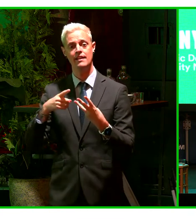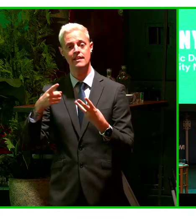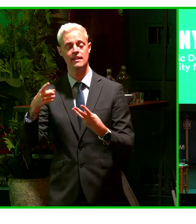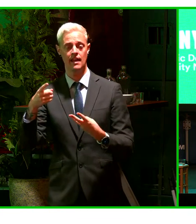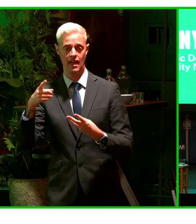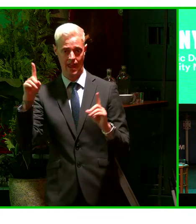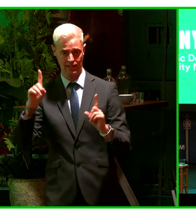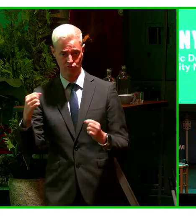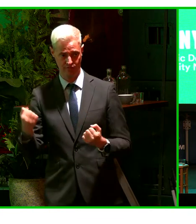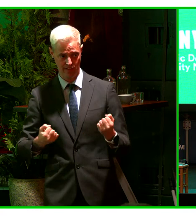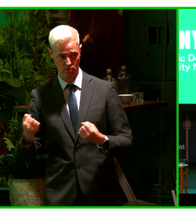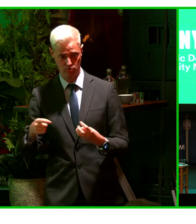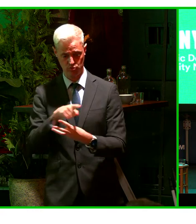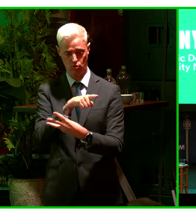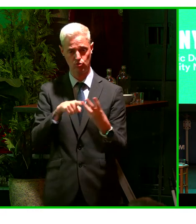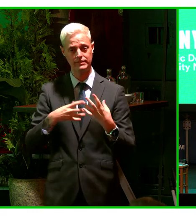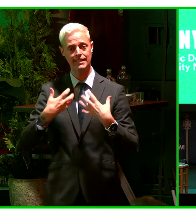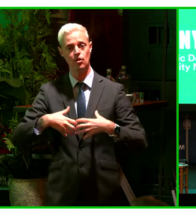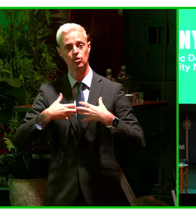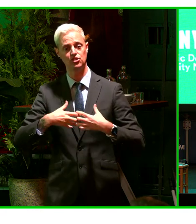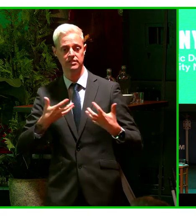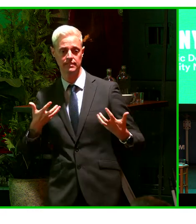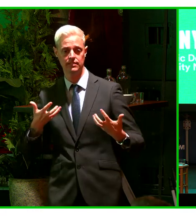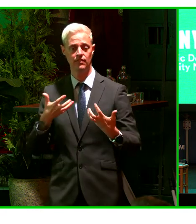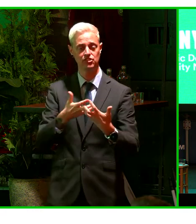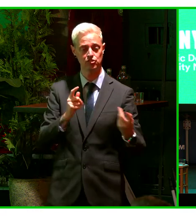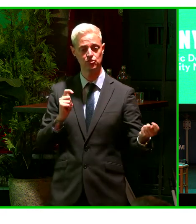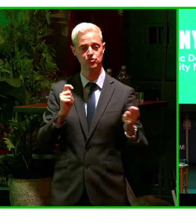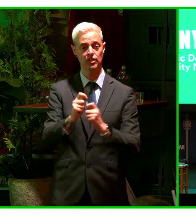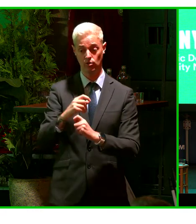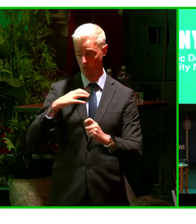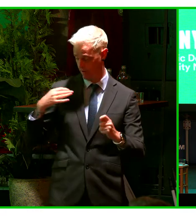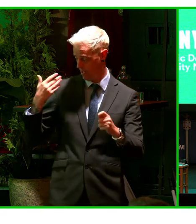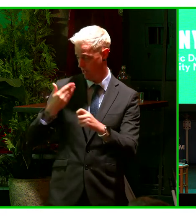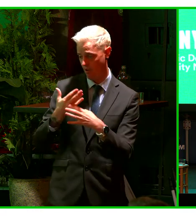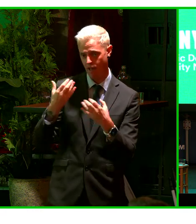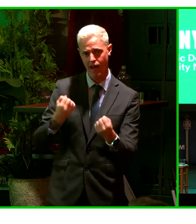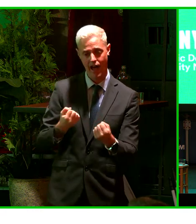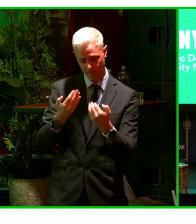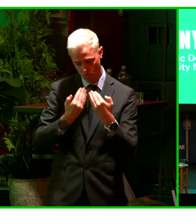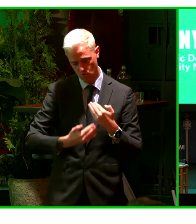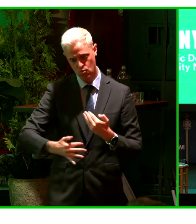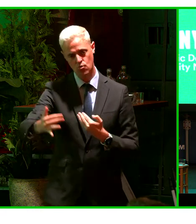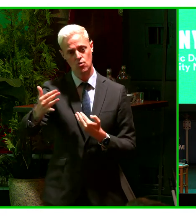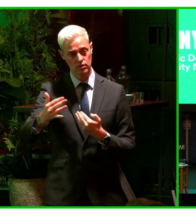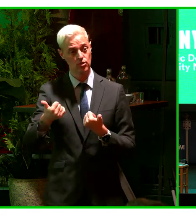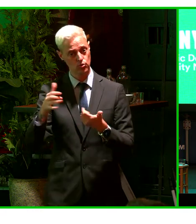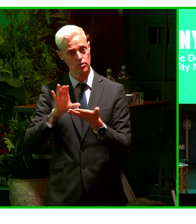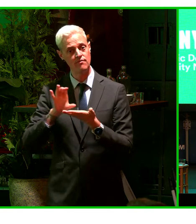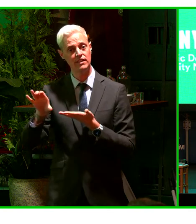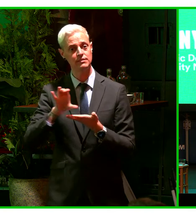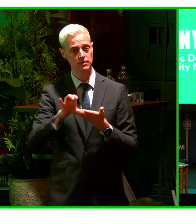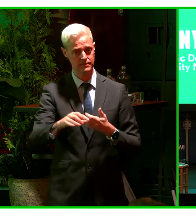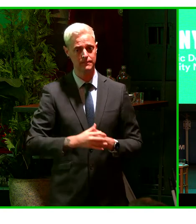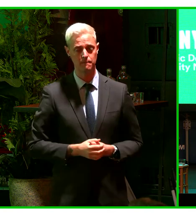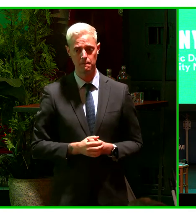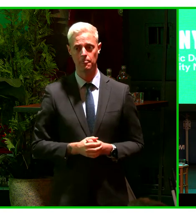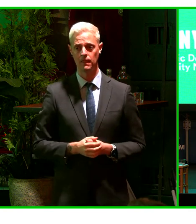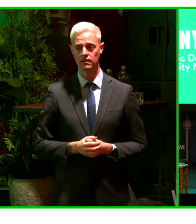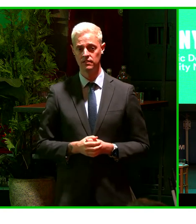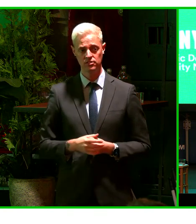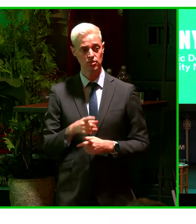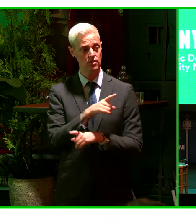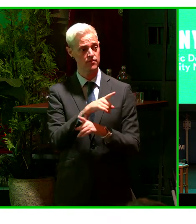or three interventions there where you will already see mature technologies and a really good return on investment. So if nothing else from